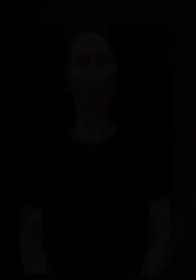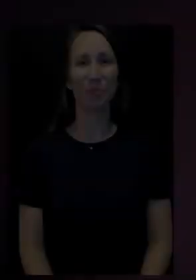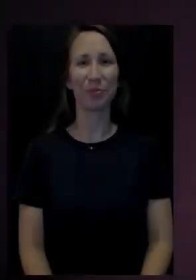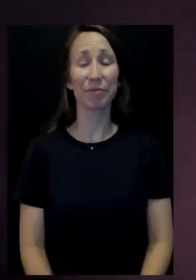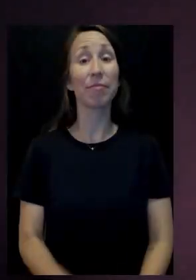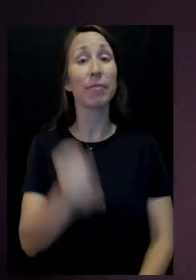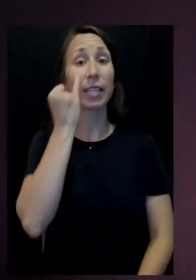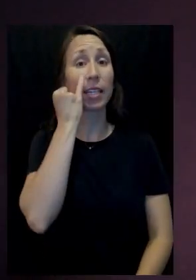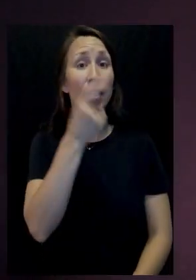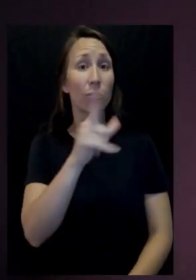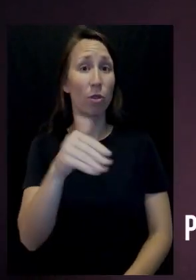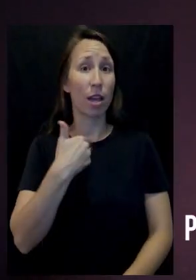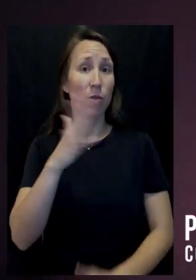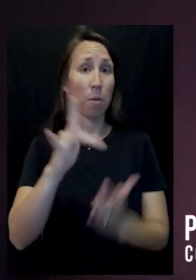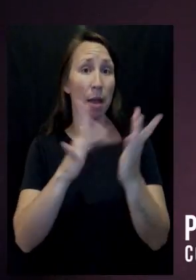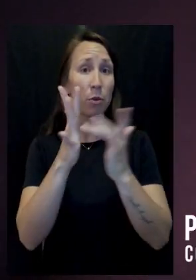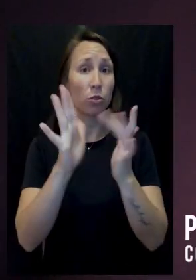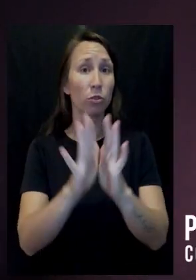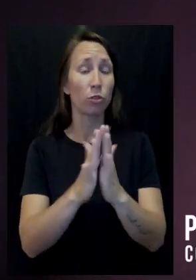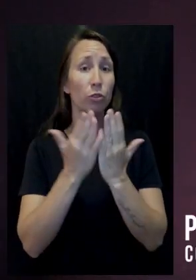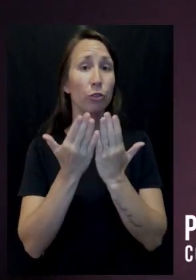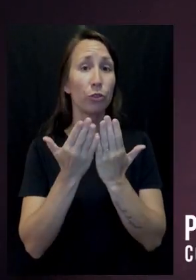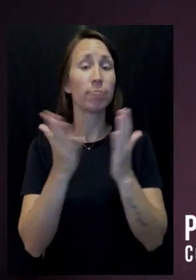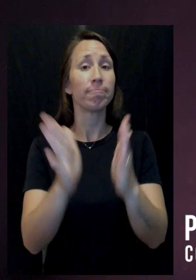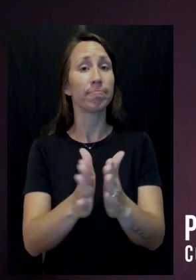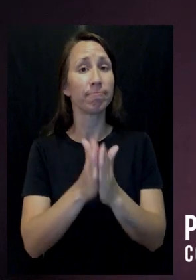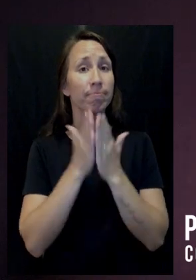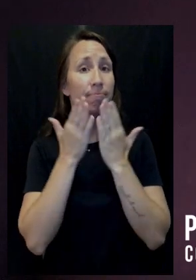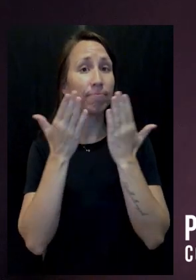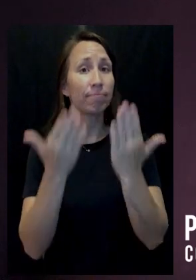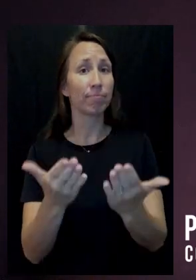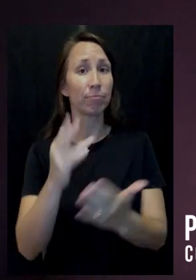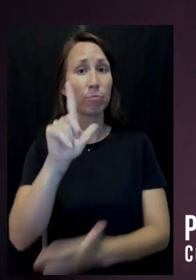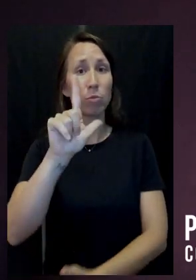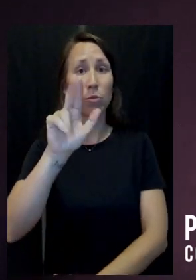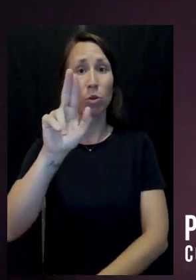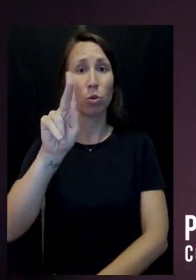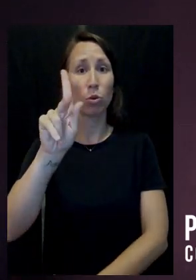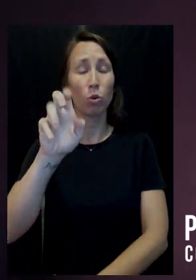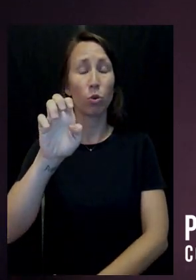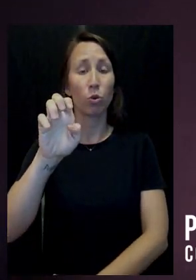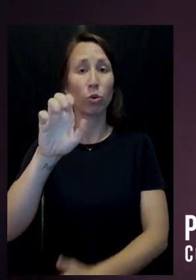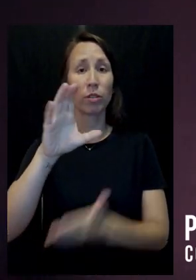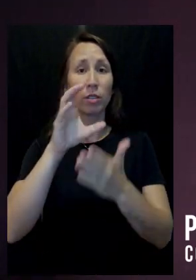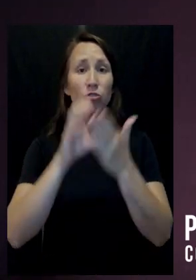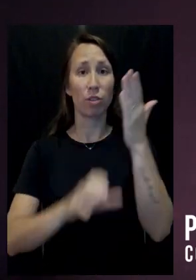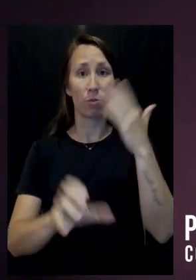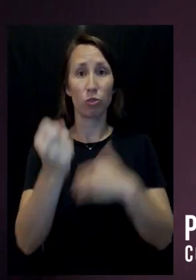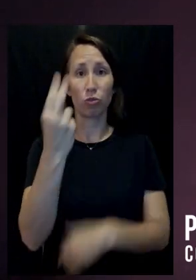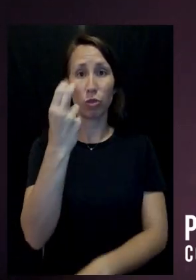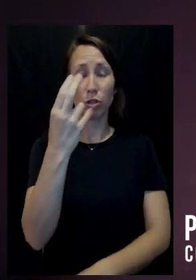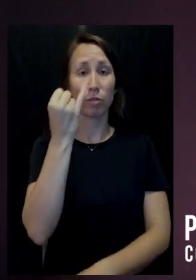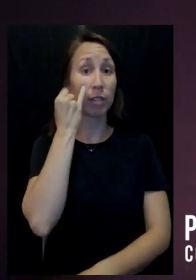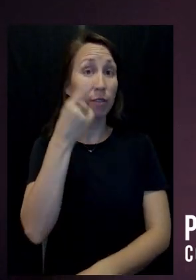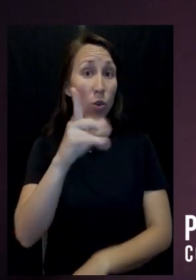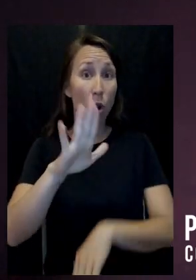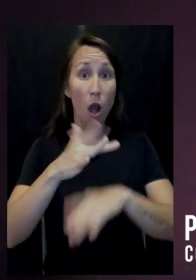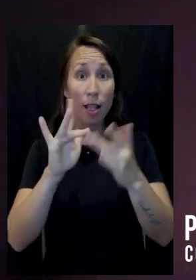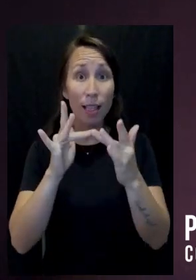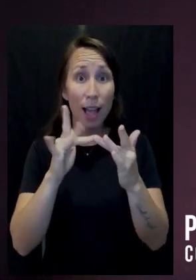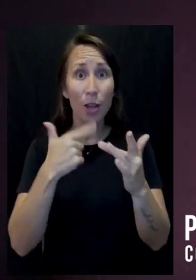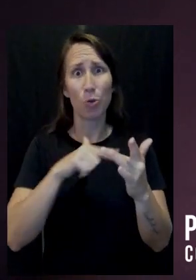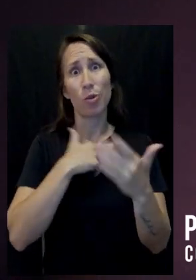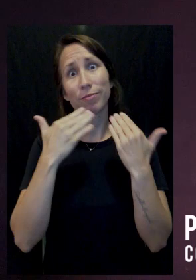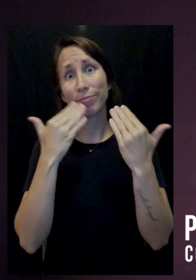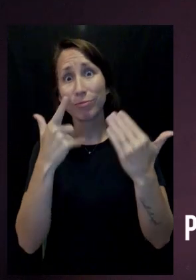Well, if you've got your Bibles, why don't you open with me to Luke chapter 12. If you're joining us online, we're grateful you're